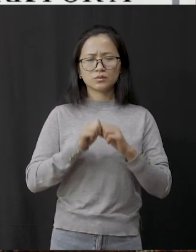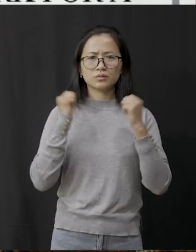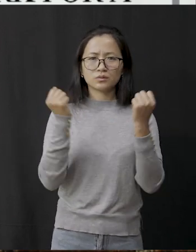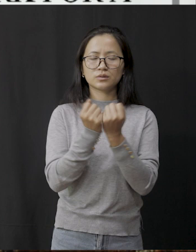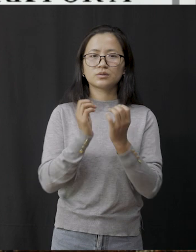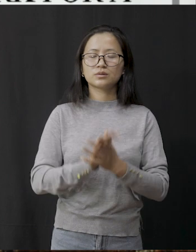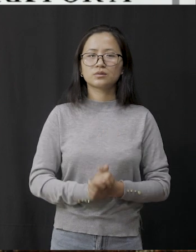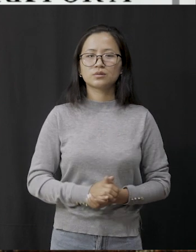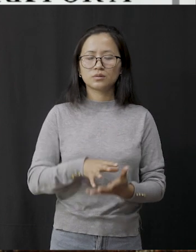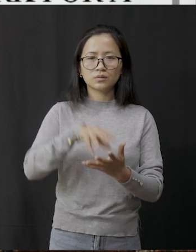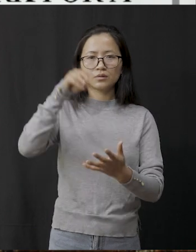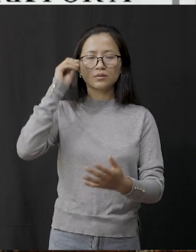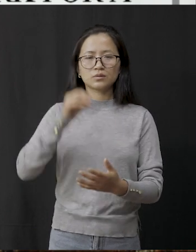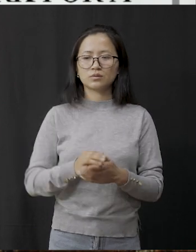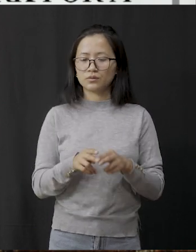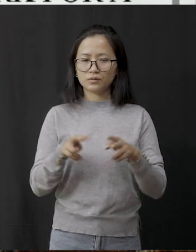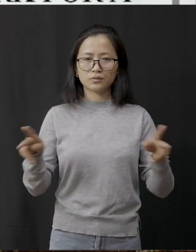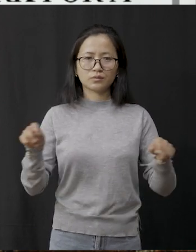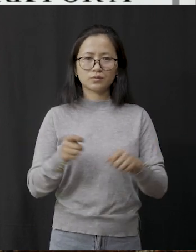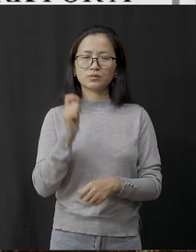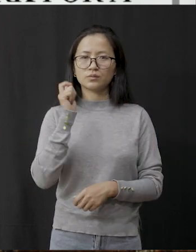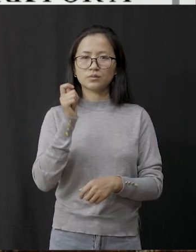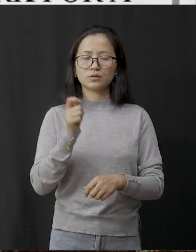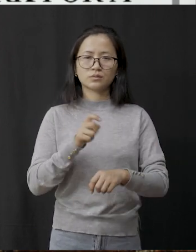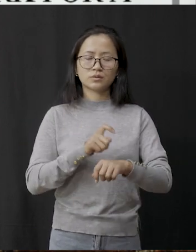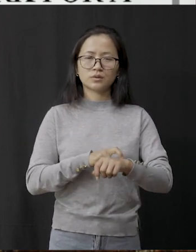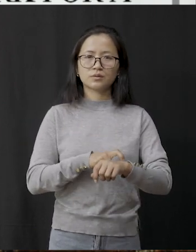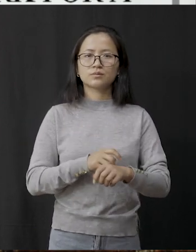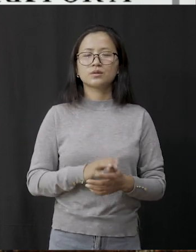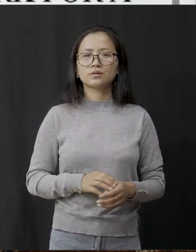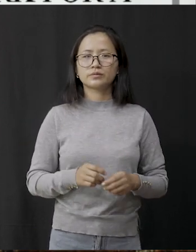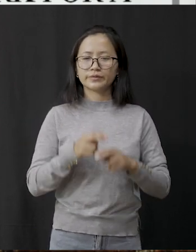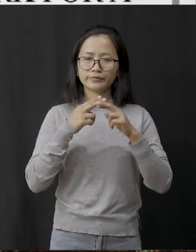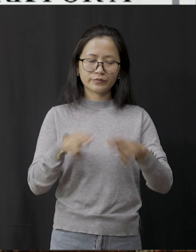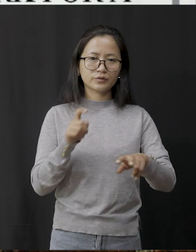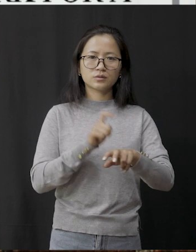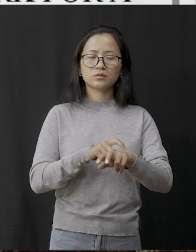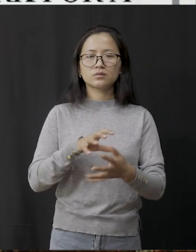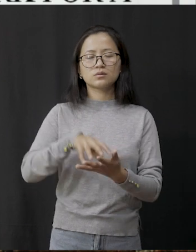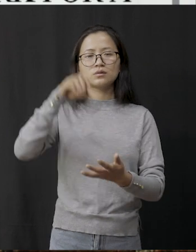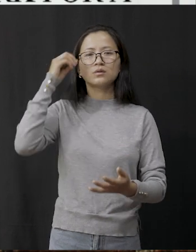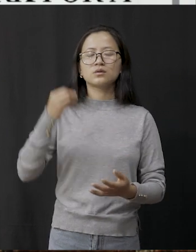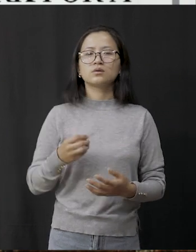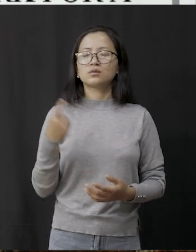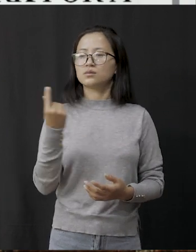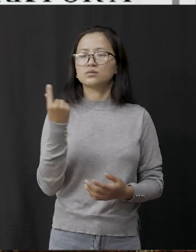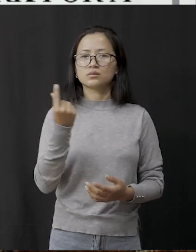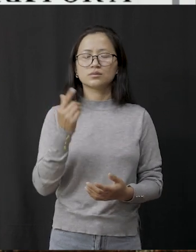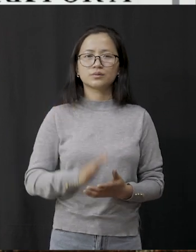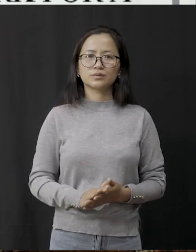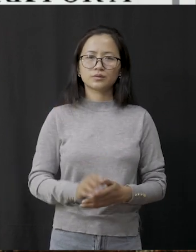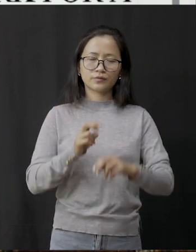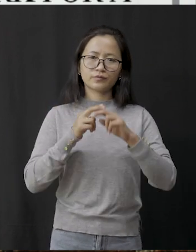also learned difference between working time and leisure time. We have also learned how to utilize